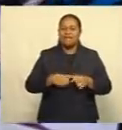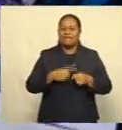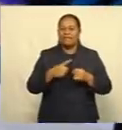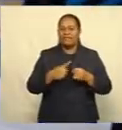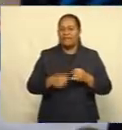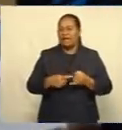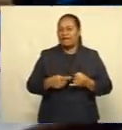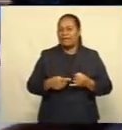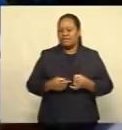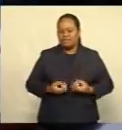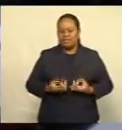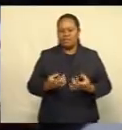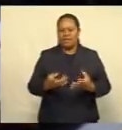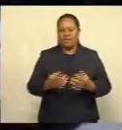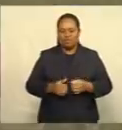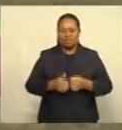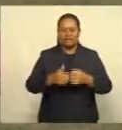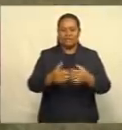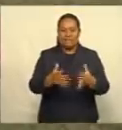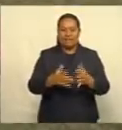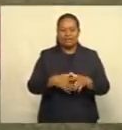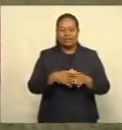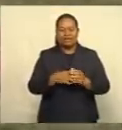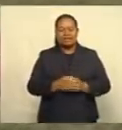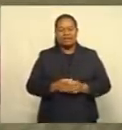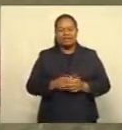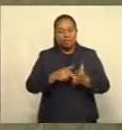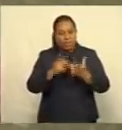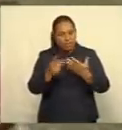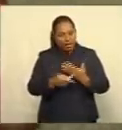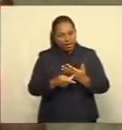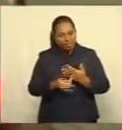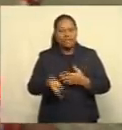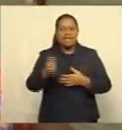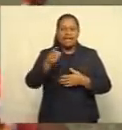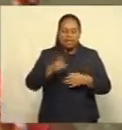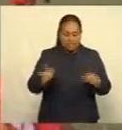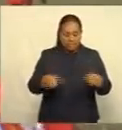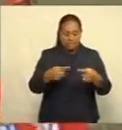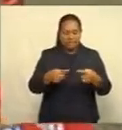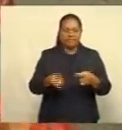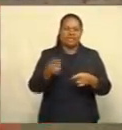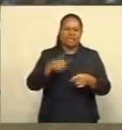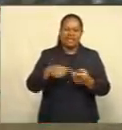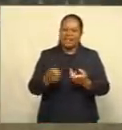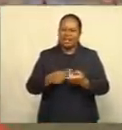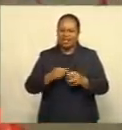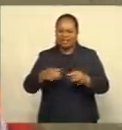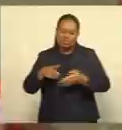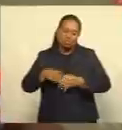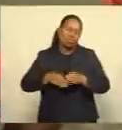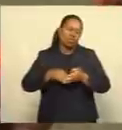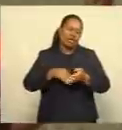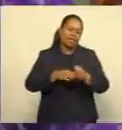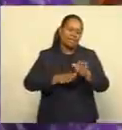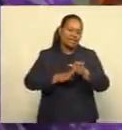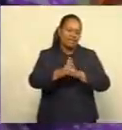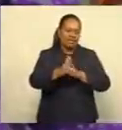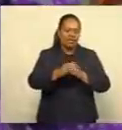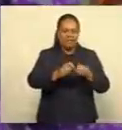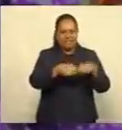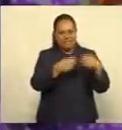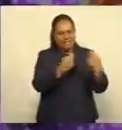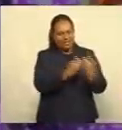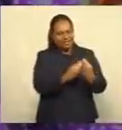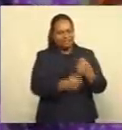start the competition but also help develop it. They want to also look at development teams and